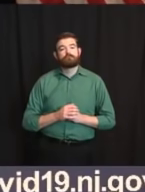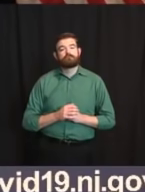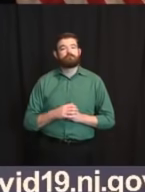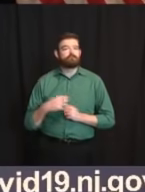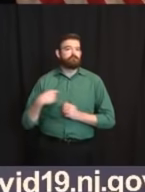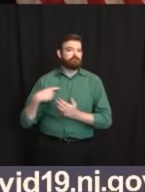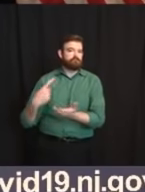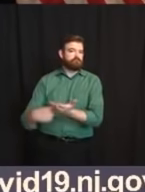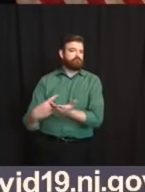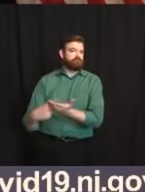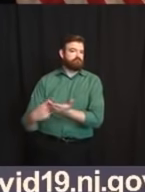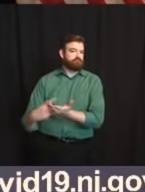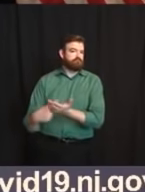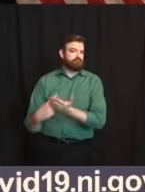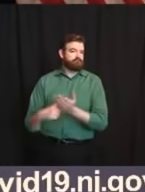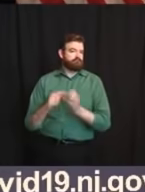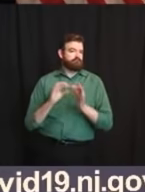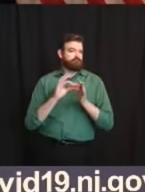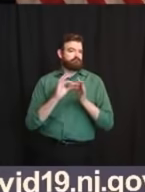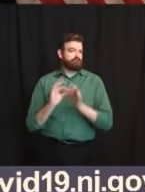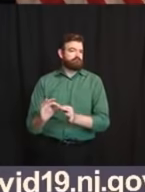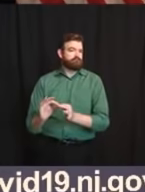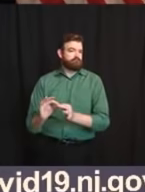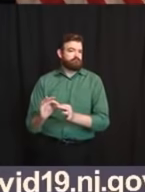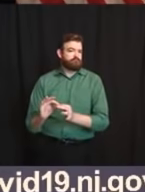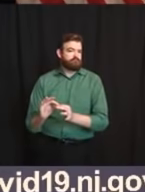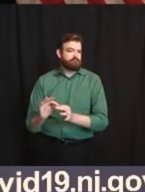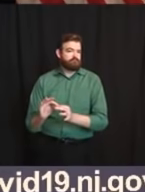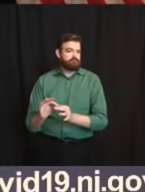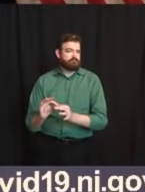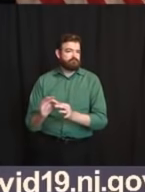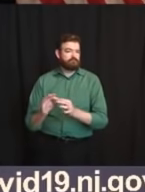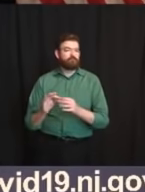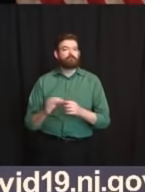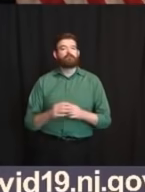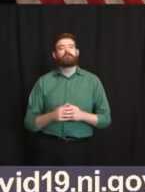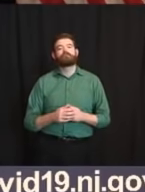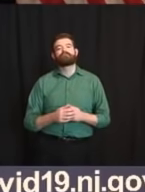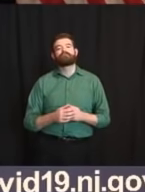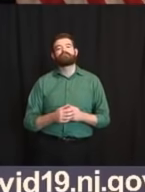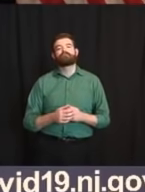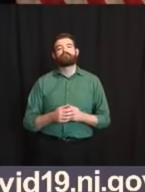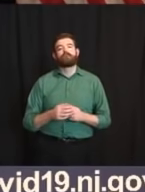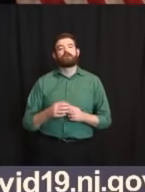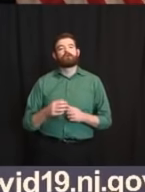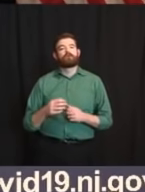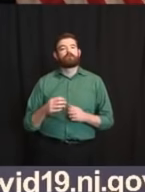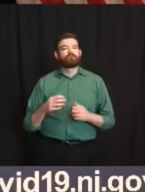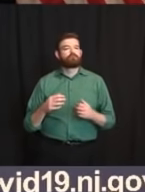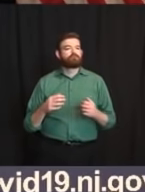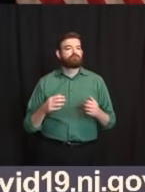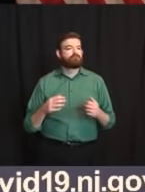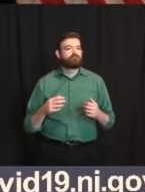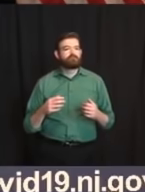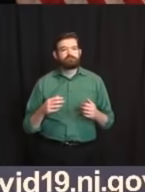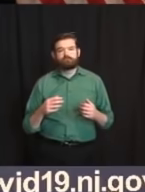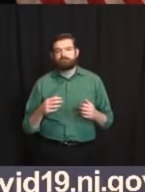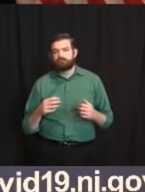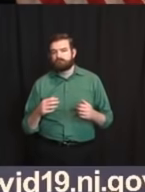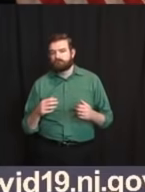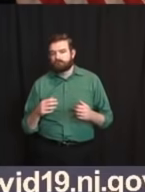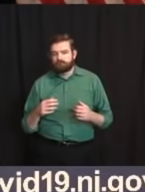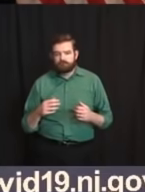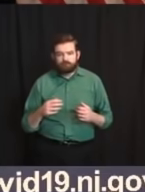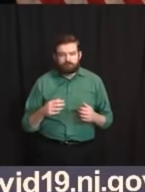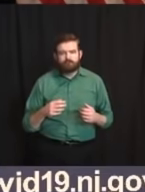about high density, low income neighborhoods. I was channeling your observations,